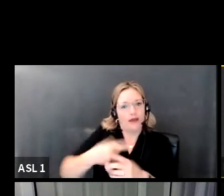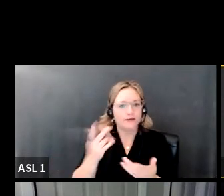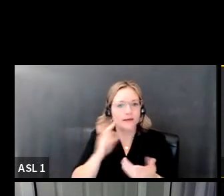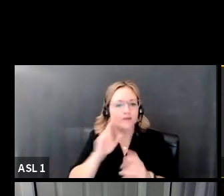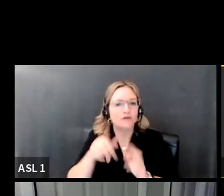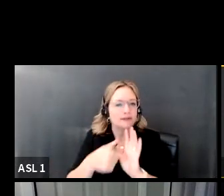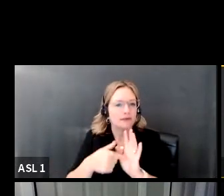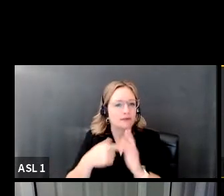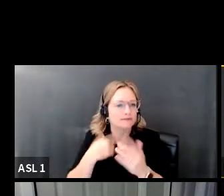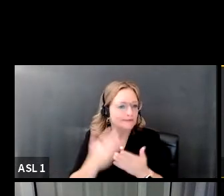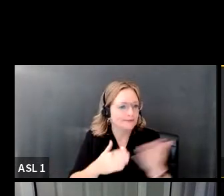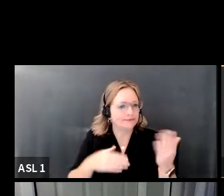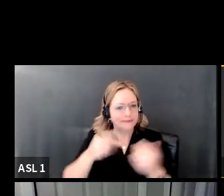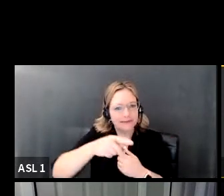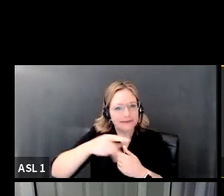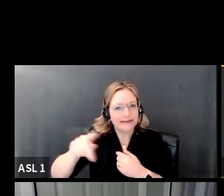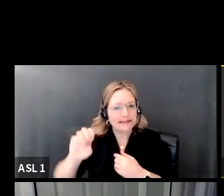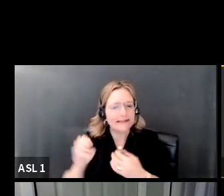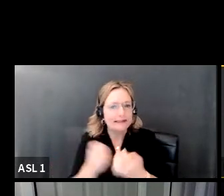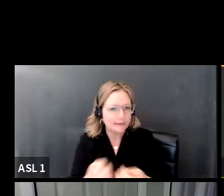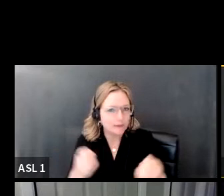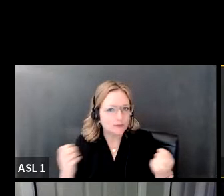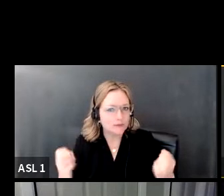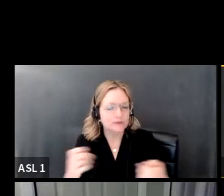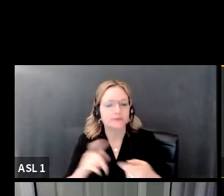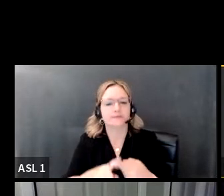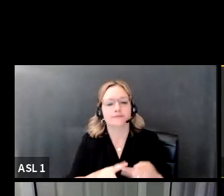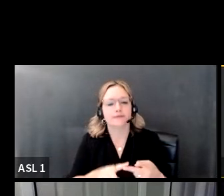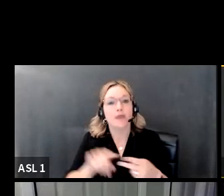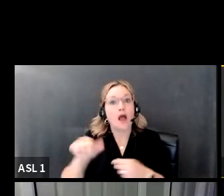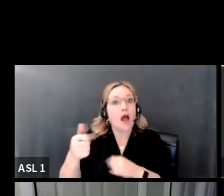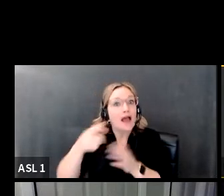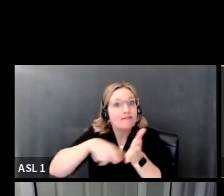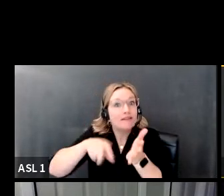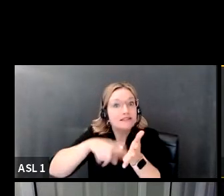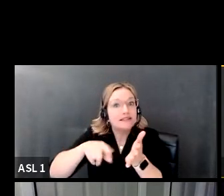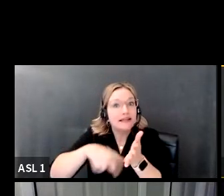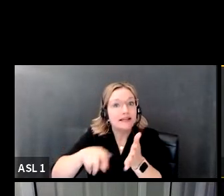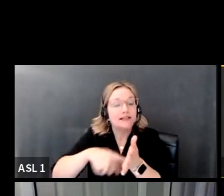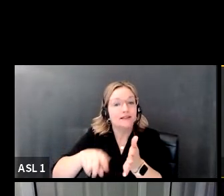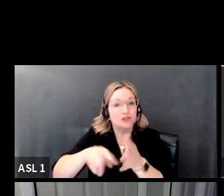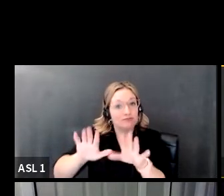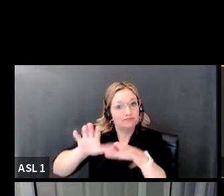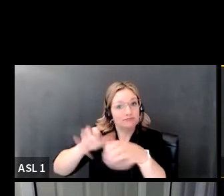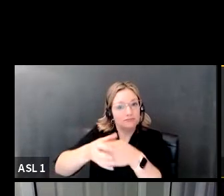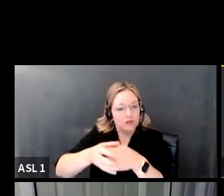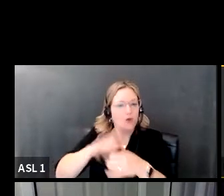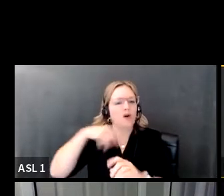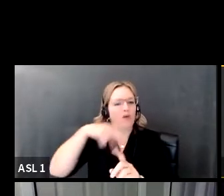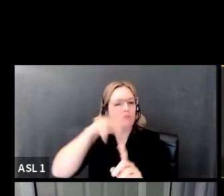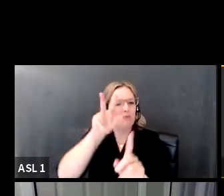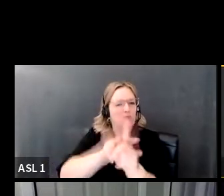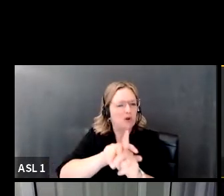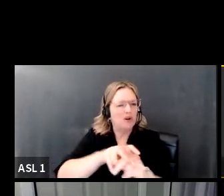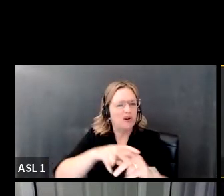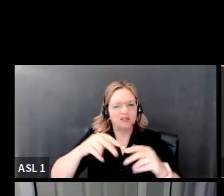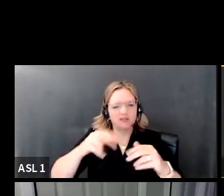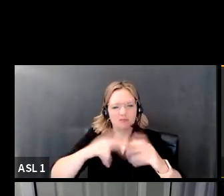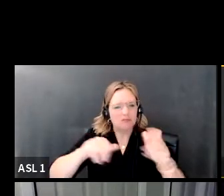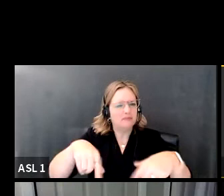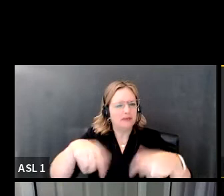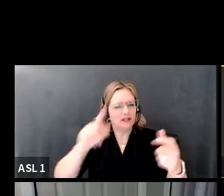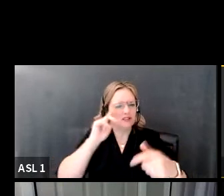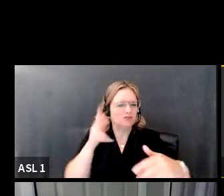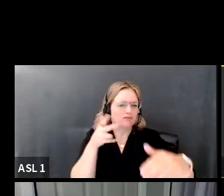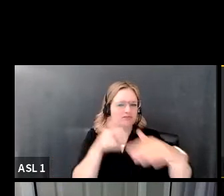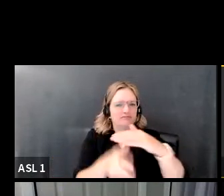there's other um or investigative units that rent the rent facilities to be able to store vehicles so what